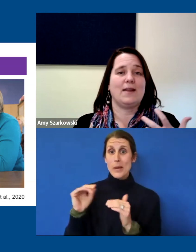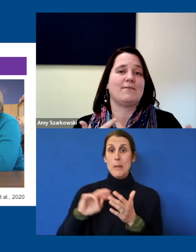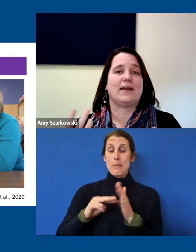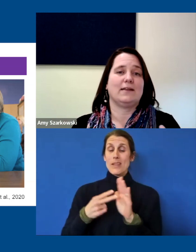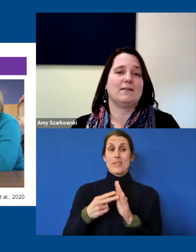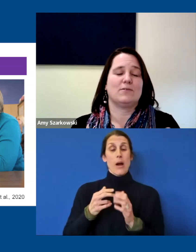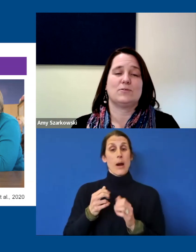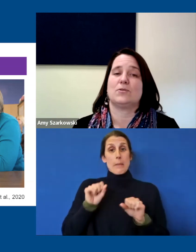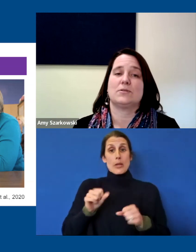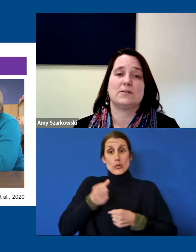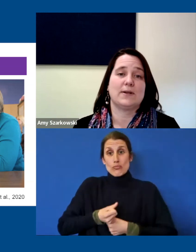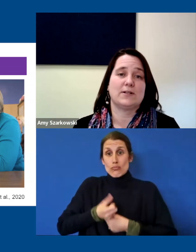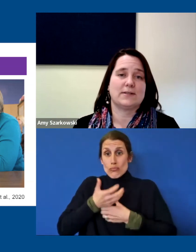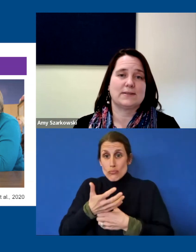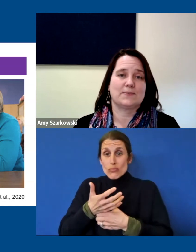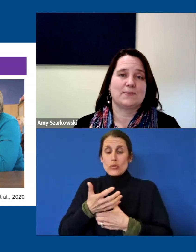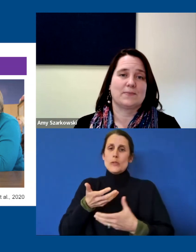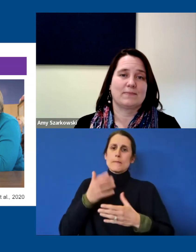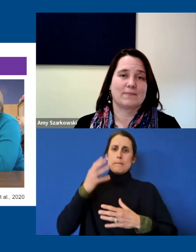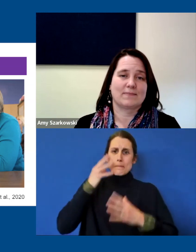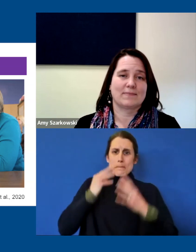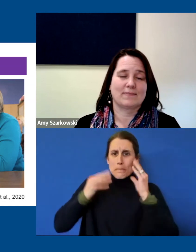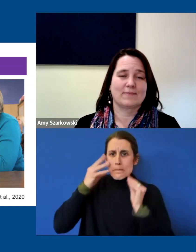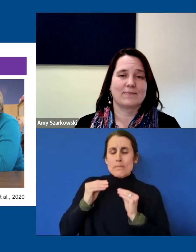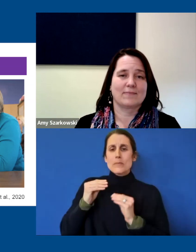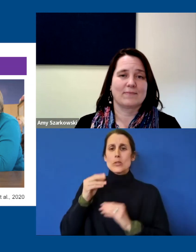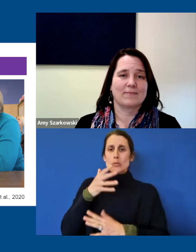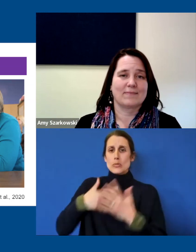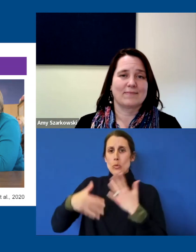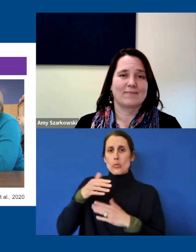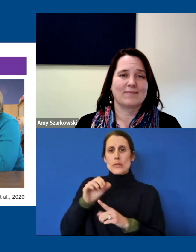how to navigate those social situations.